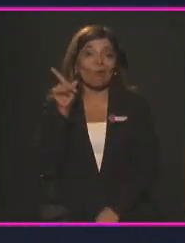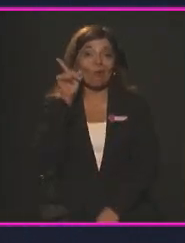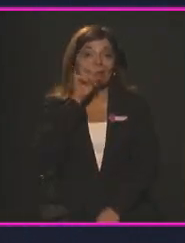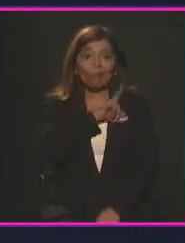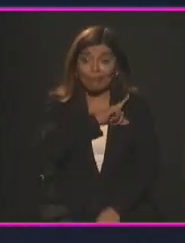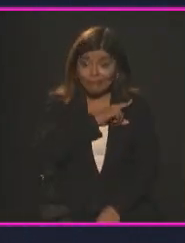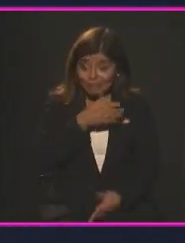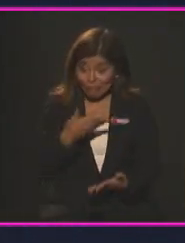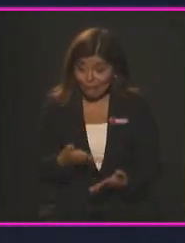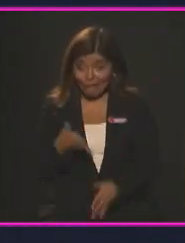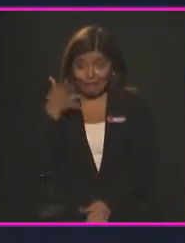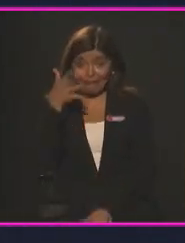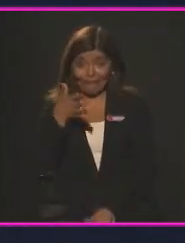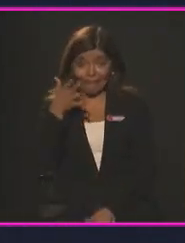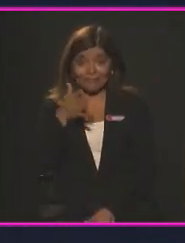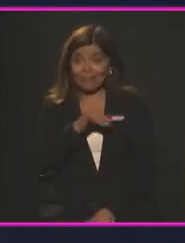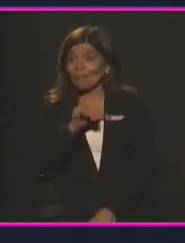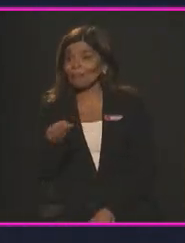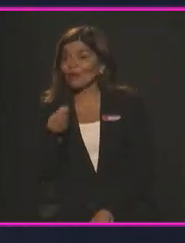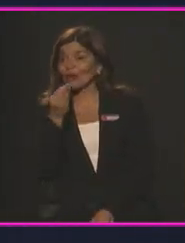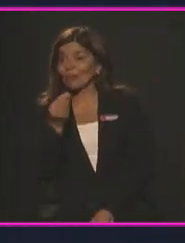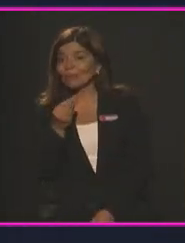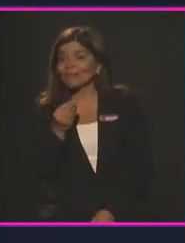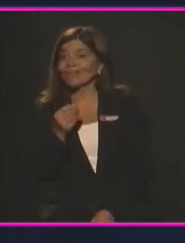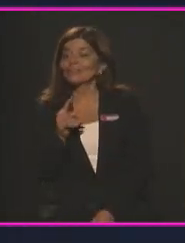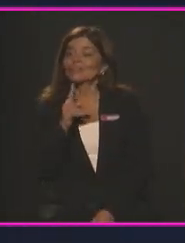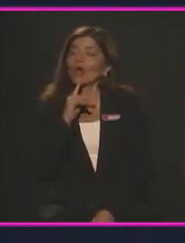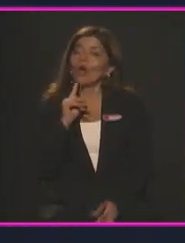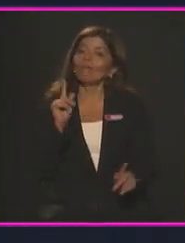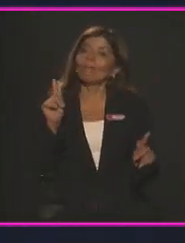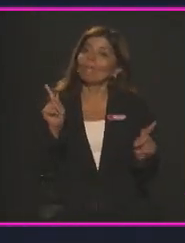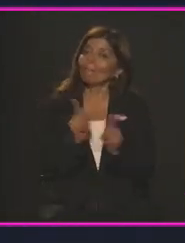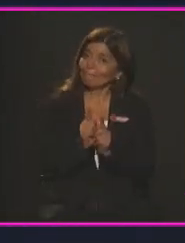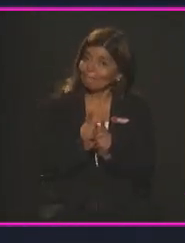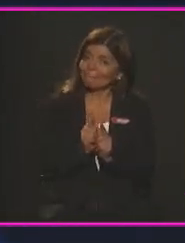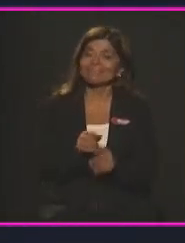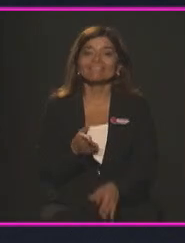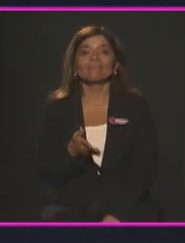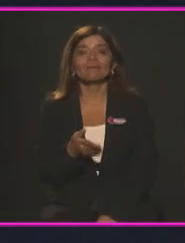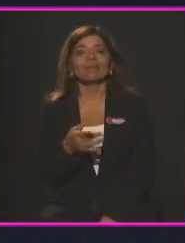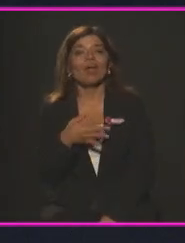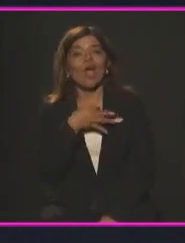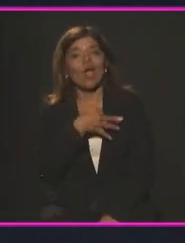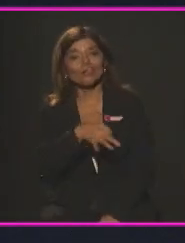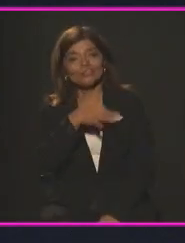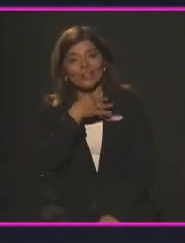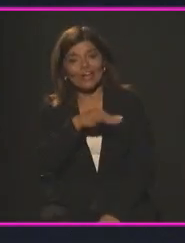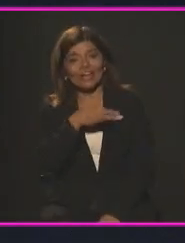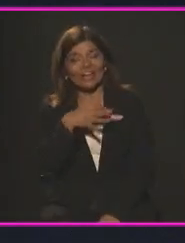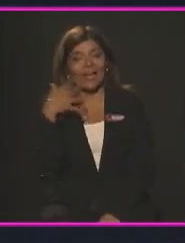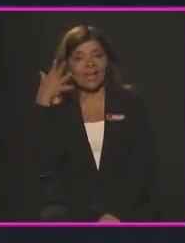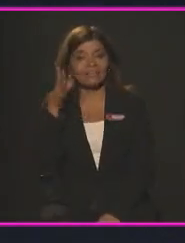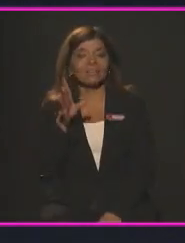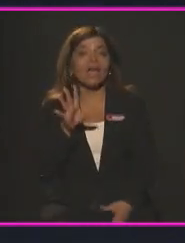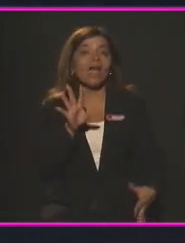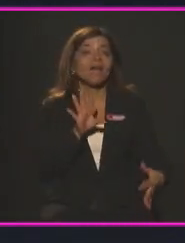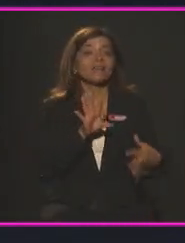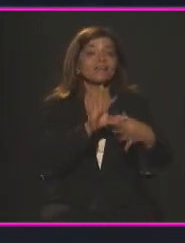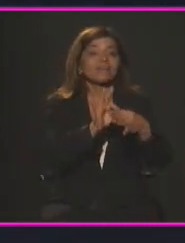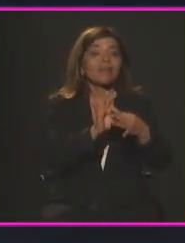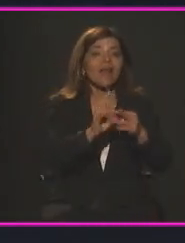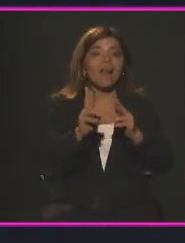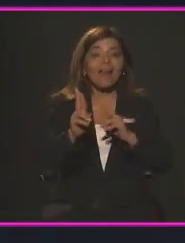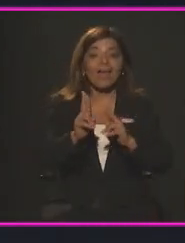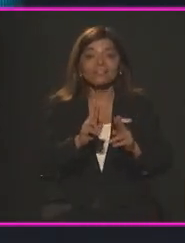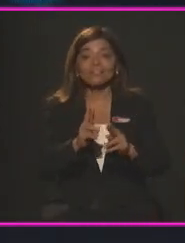will try to keep this brief, but also this talk is about the relationship between our food, our microbes, and our health.